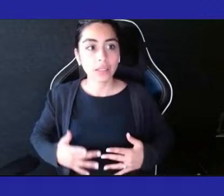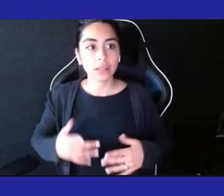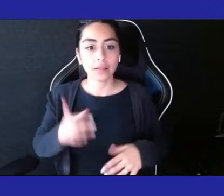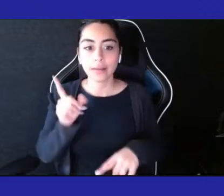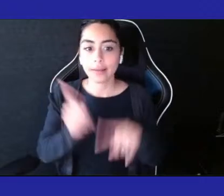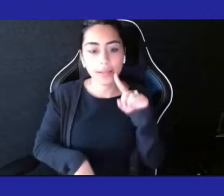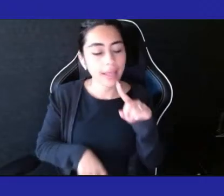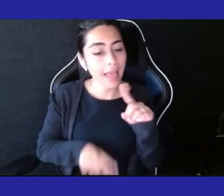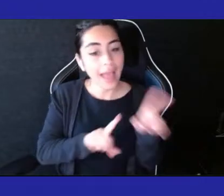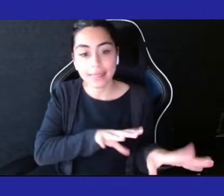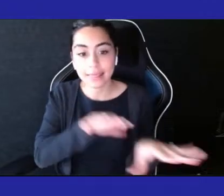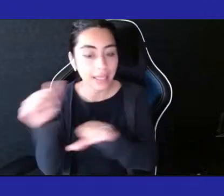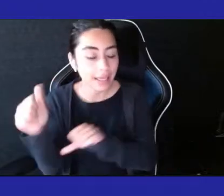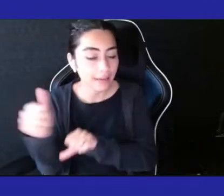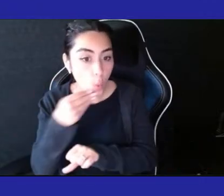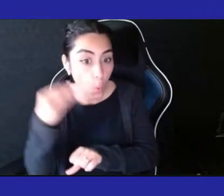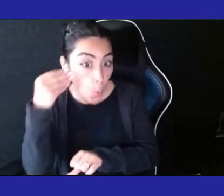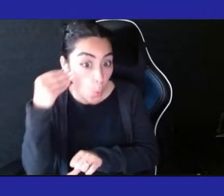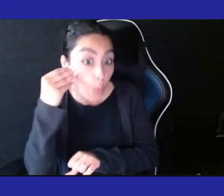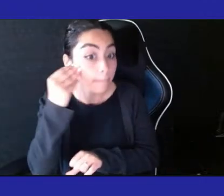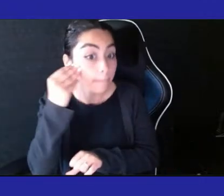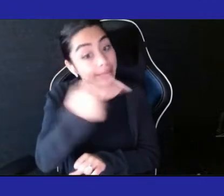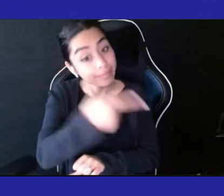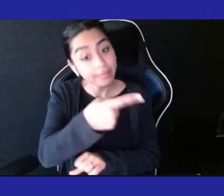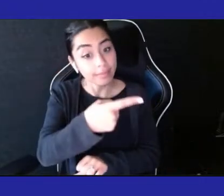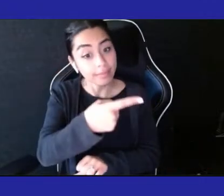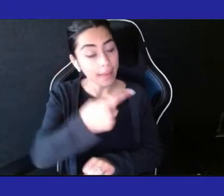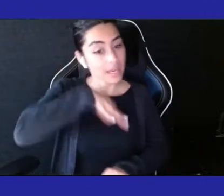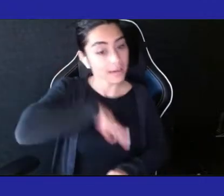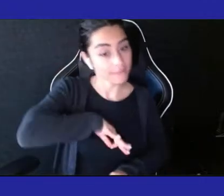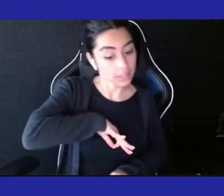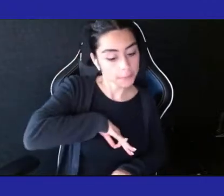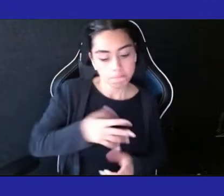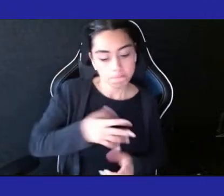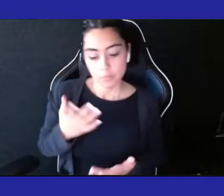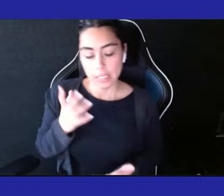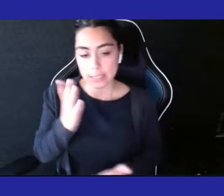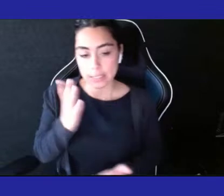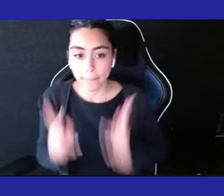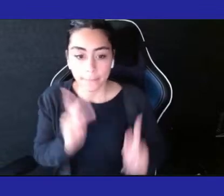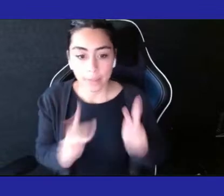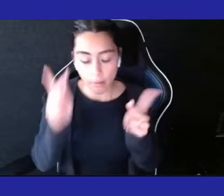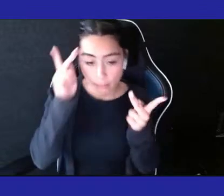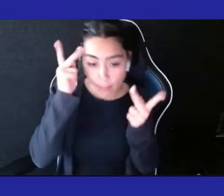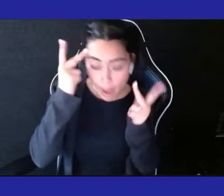and they benefit. A group of people who have paranoia, for whom the